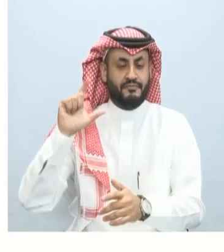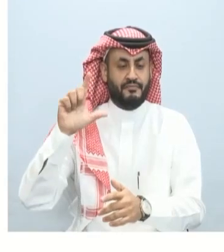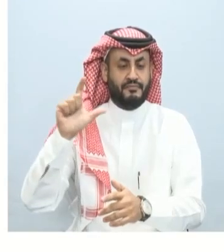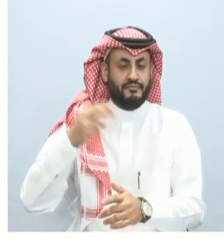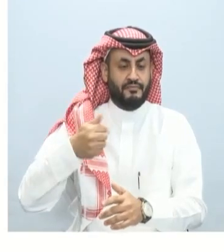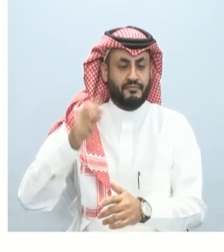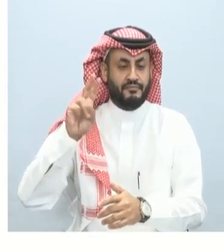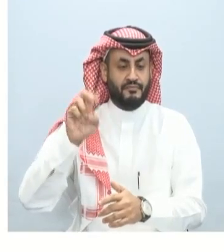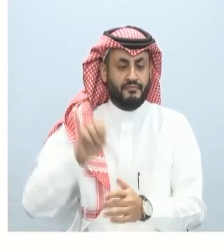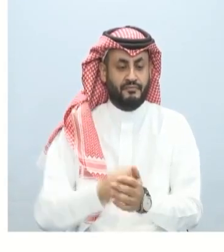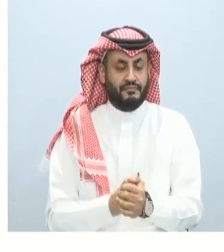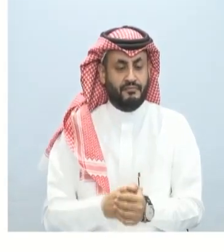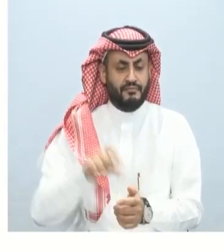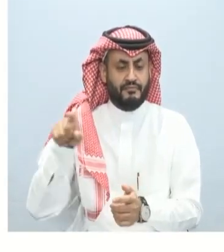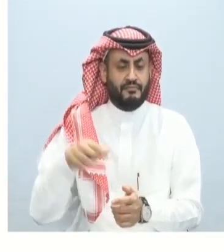Question number